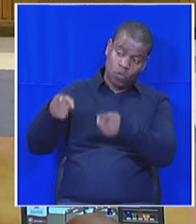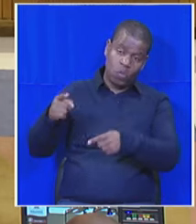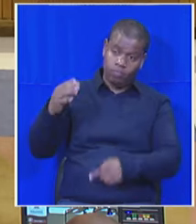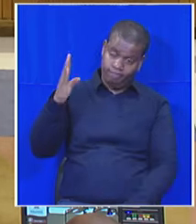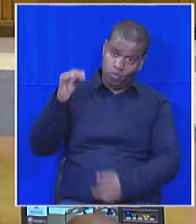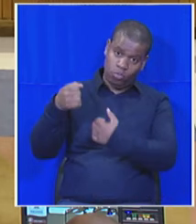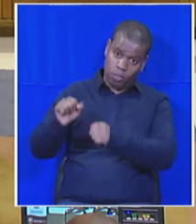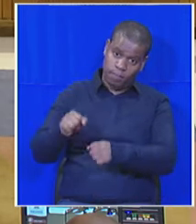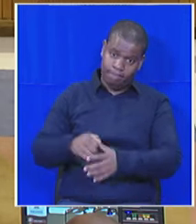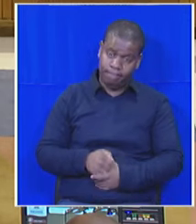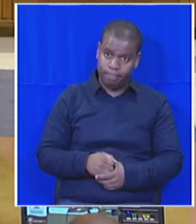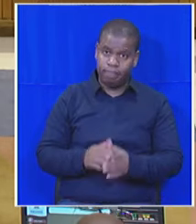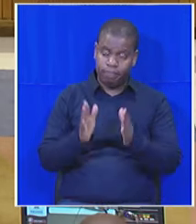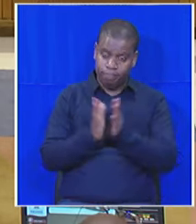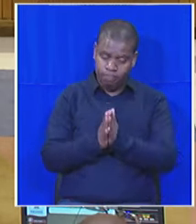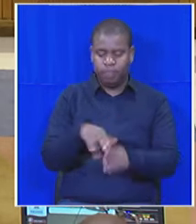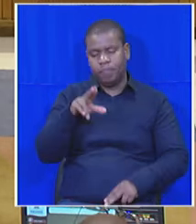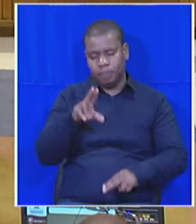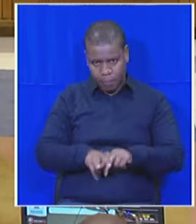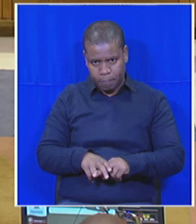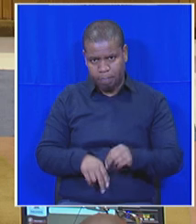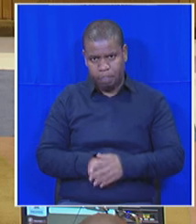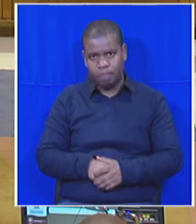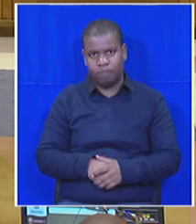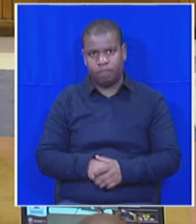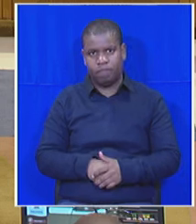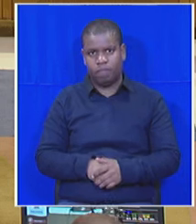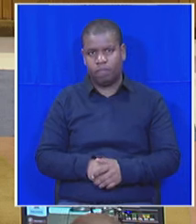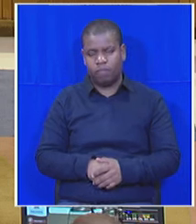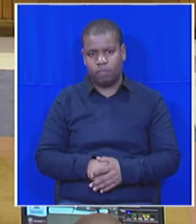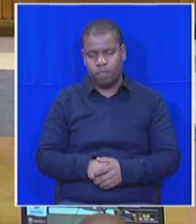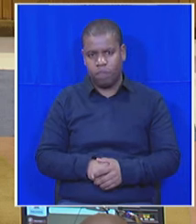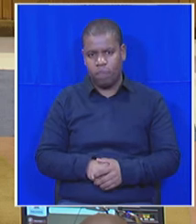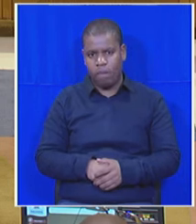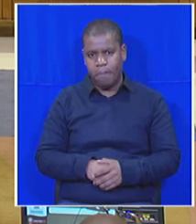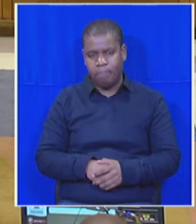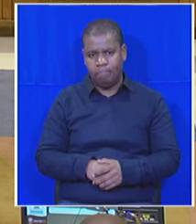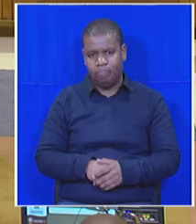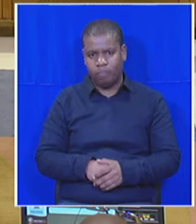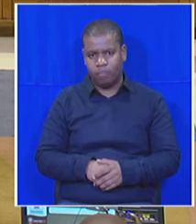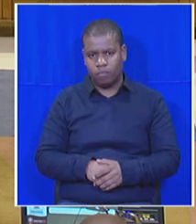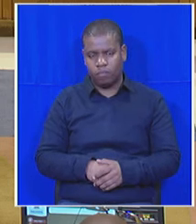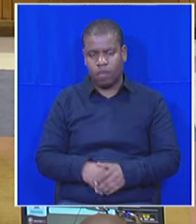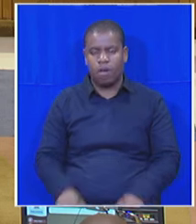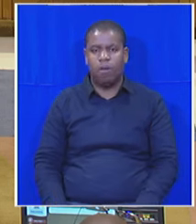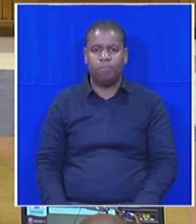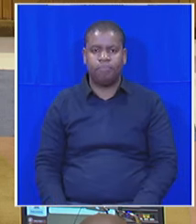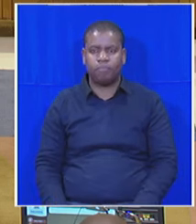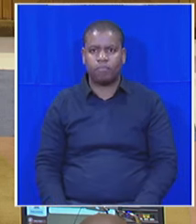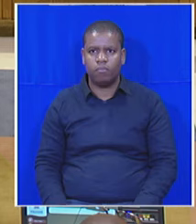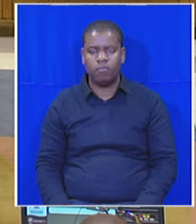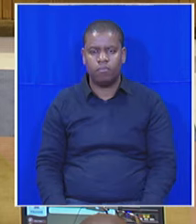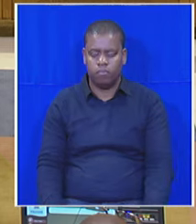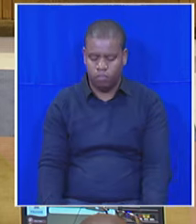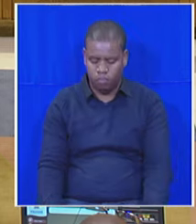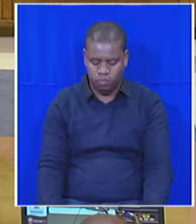Will you please take your seat? Check your time. It's locked. Don't worry. Thank you, Chair. The honourable